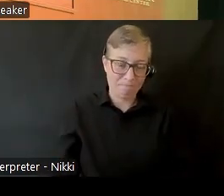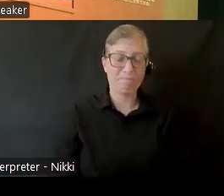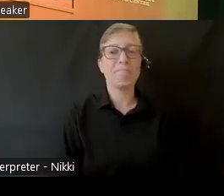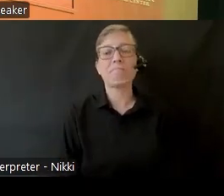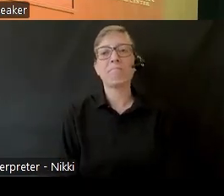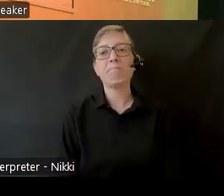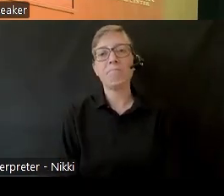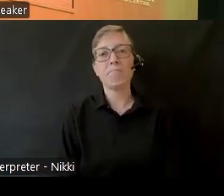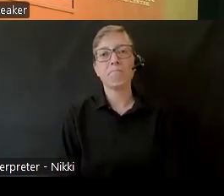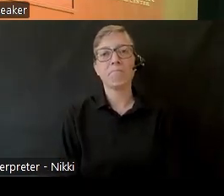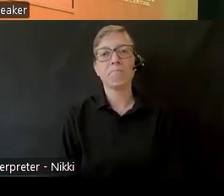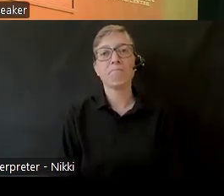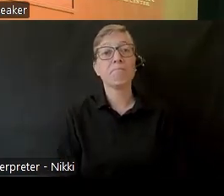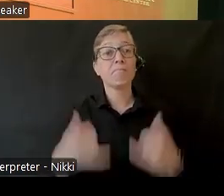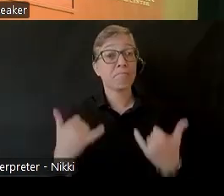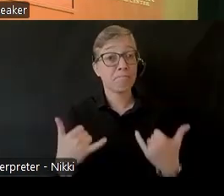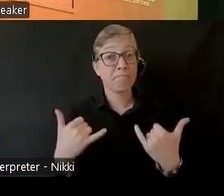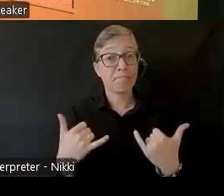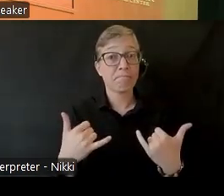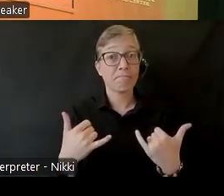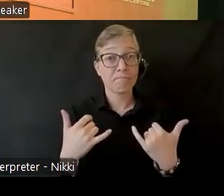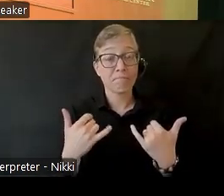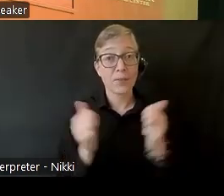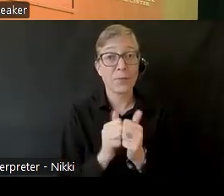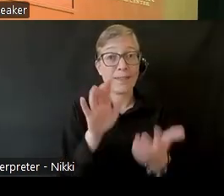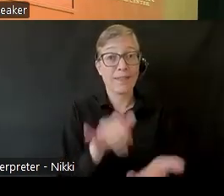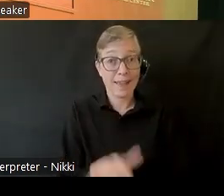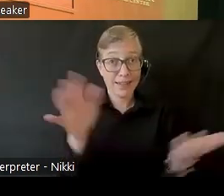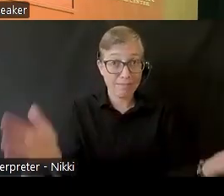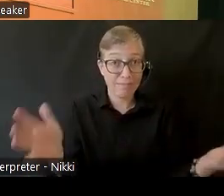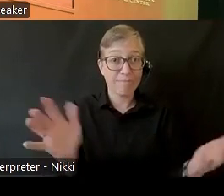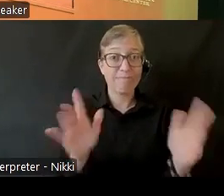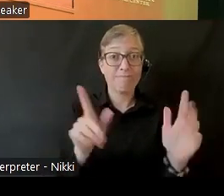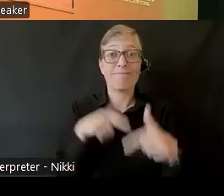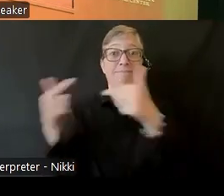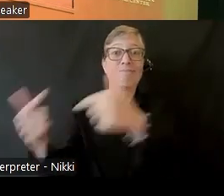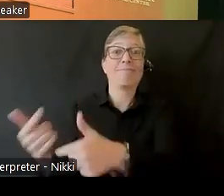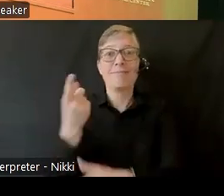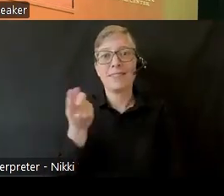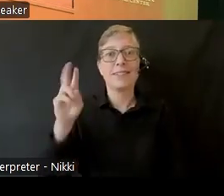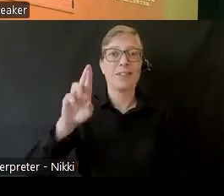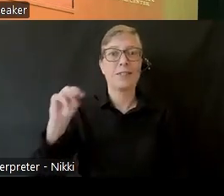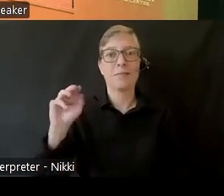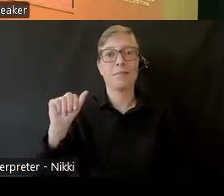Okay, so with having said that, I'd like to now bring on Dr. Maeng for his presentation.